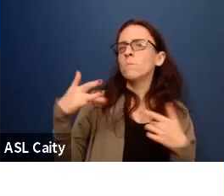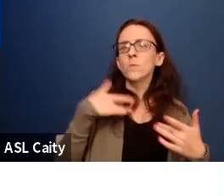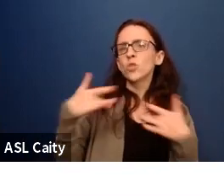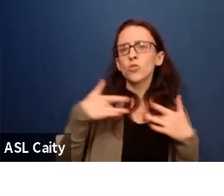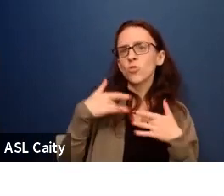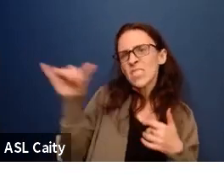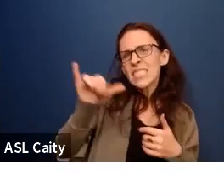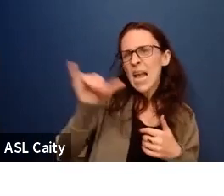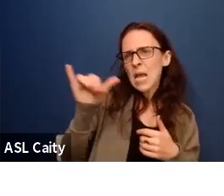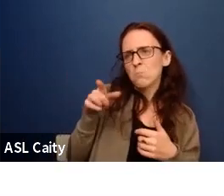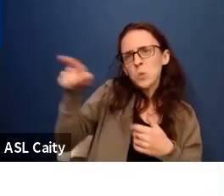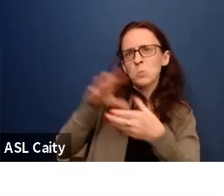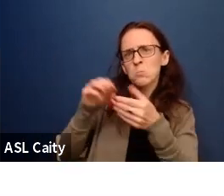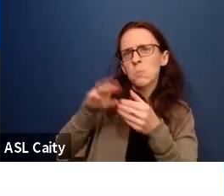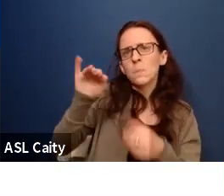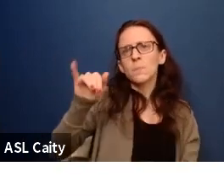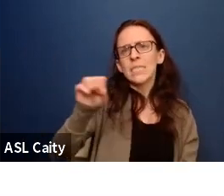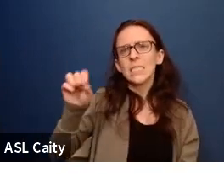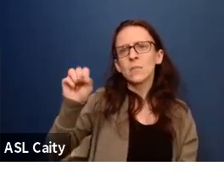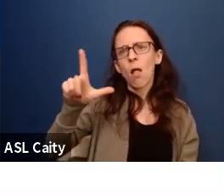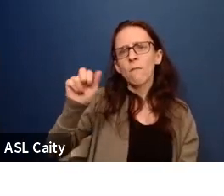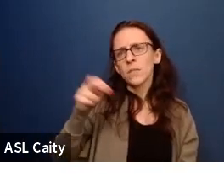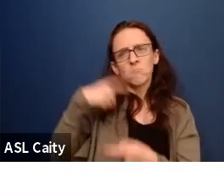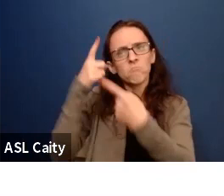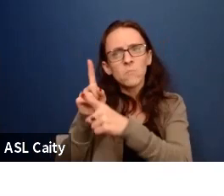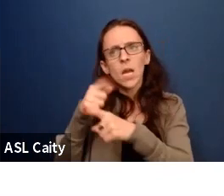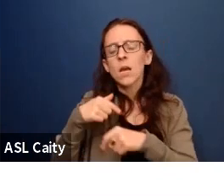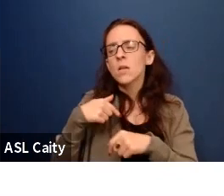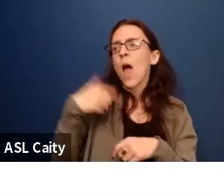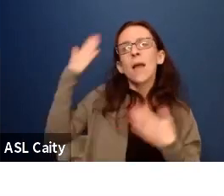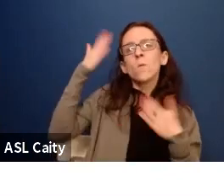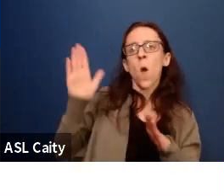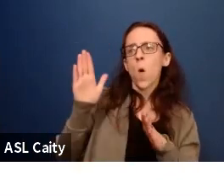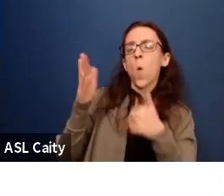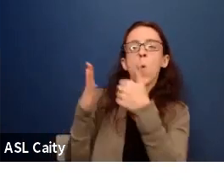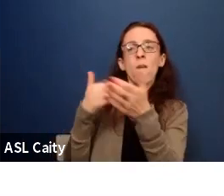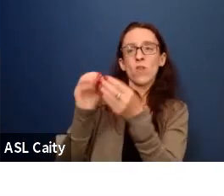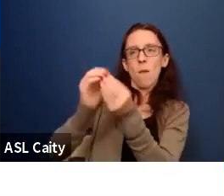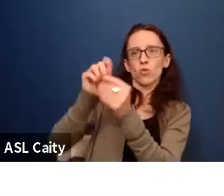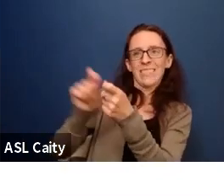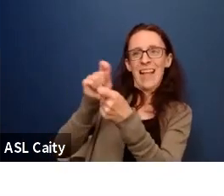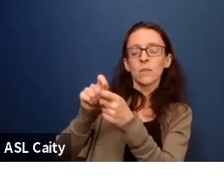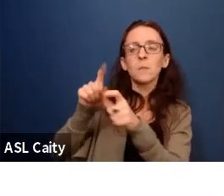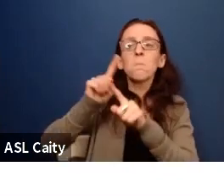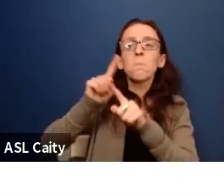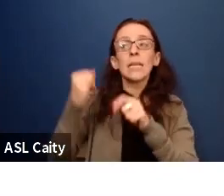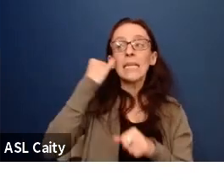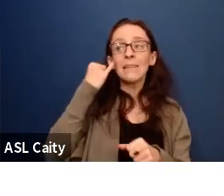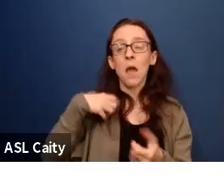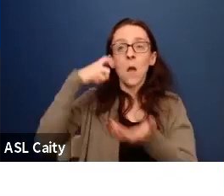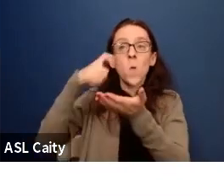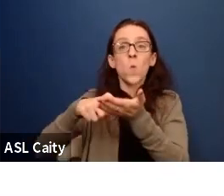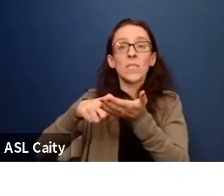Ms. Sullivan. I was just thinking, I don't know what that number is, but let's say that that number is significantly